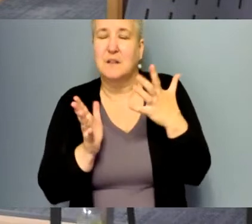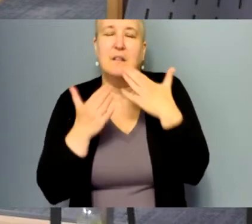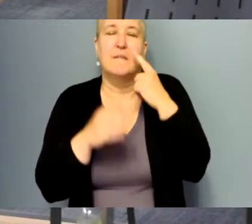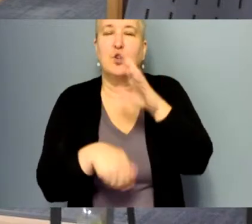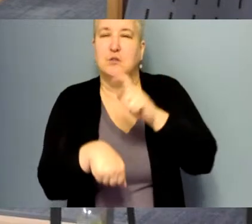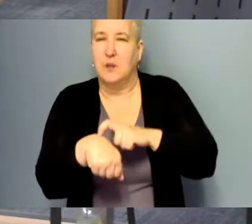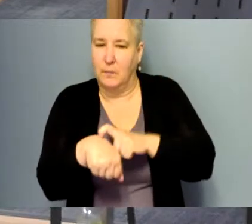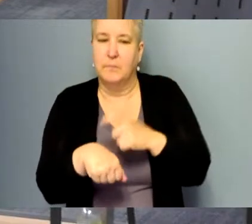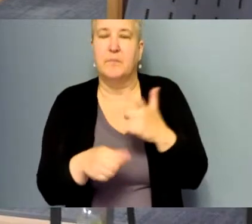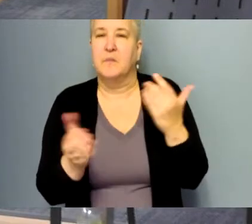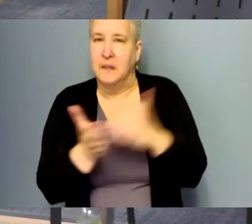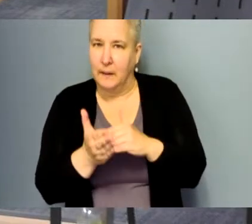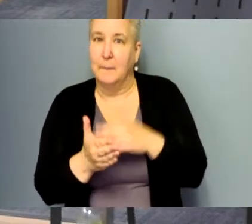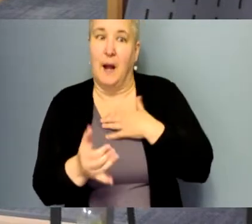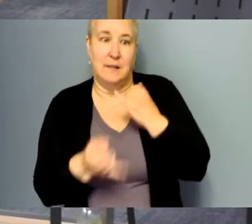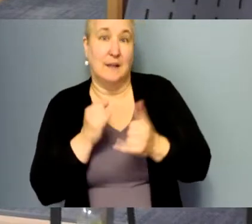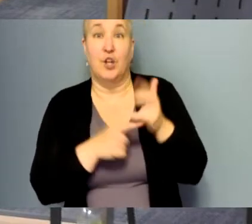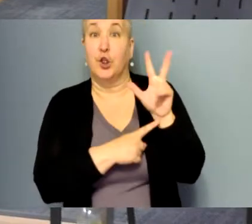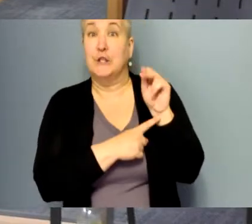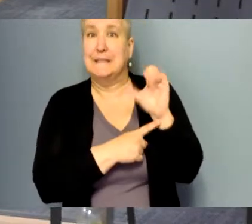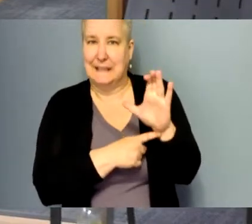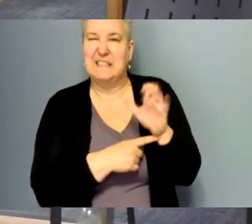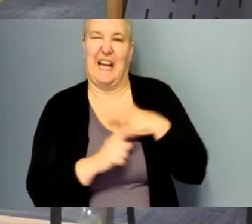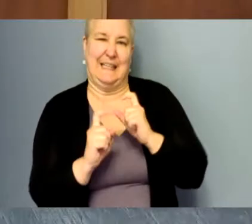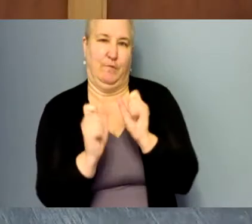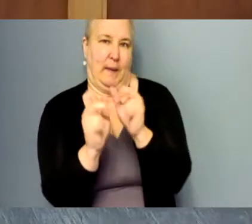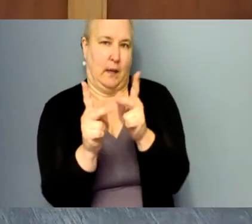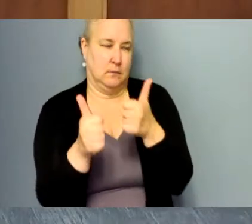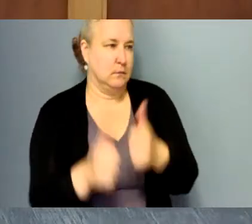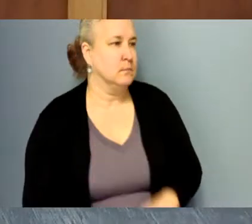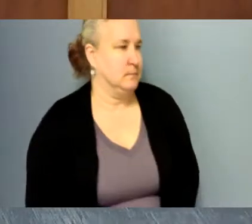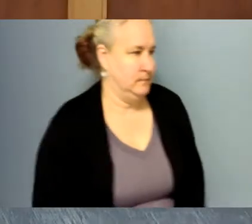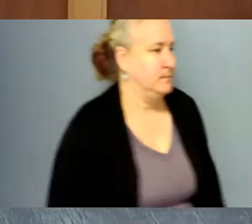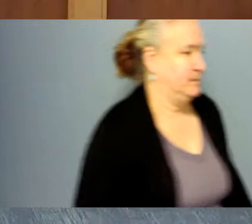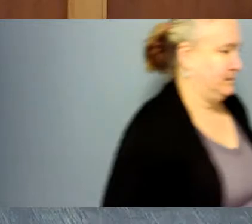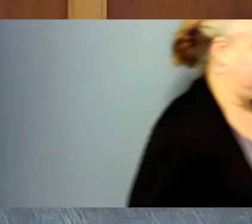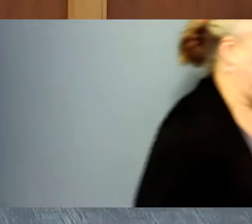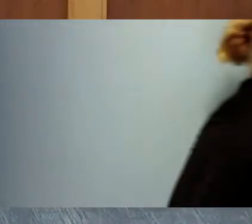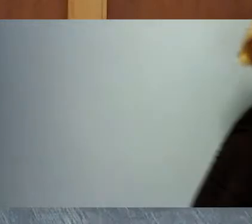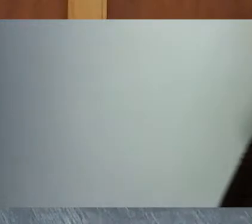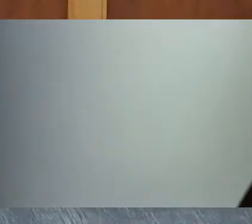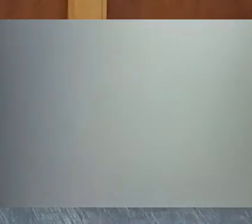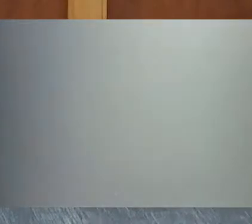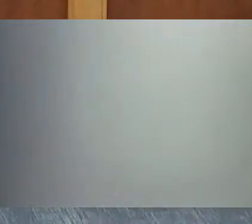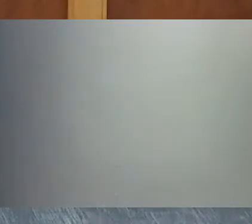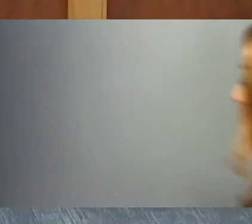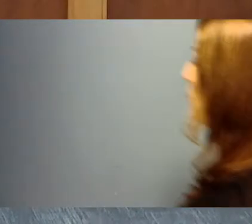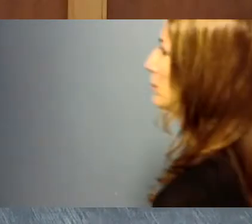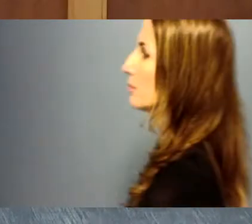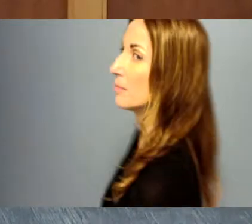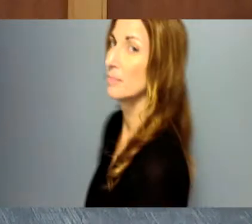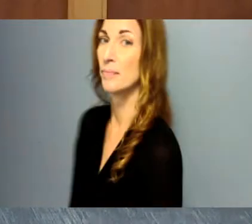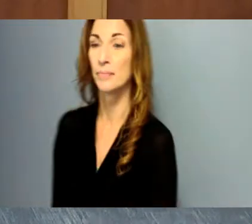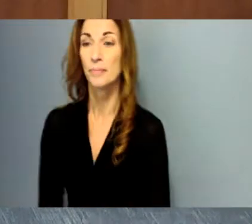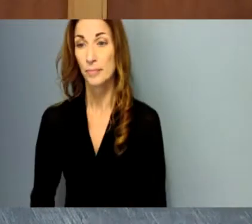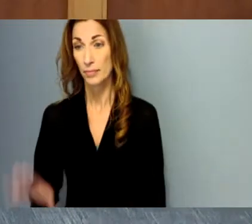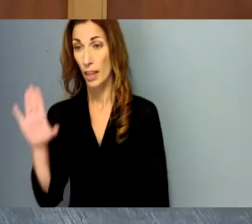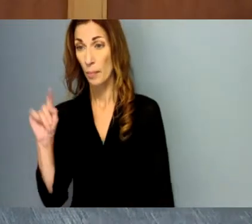and you know, I'll take back my last 30 seconds. Thank you. Beth Curcio?